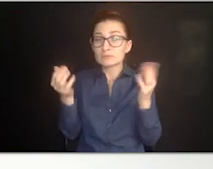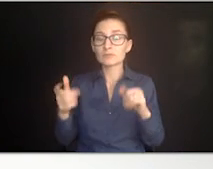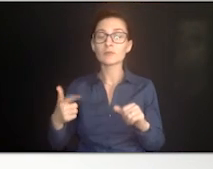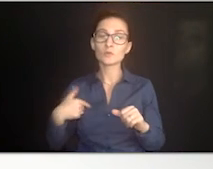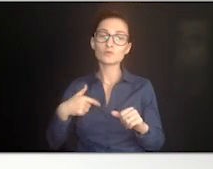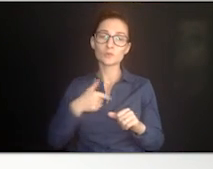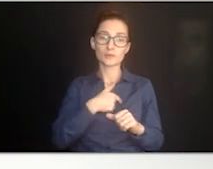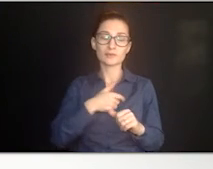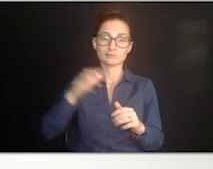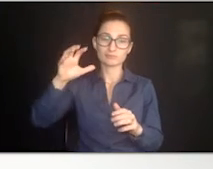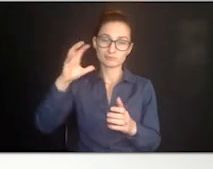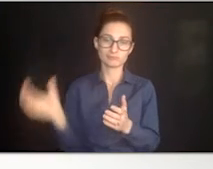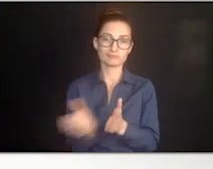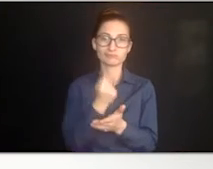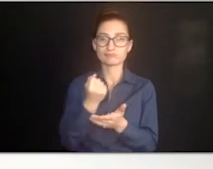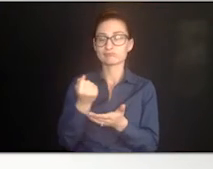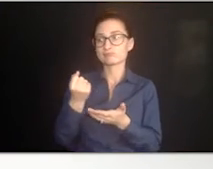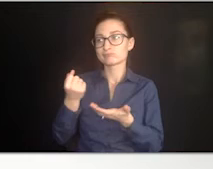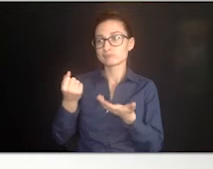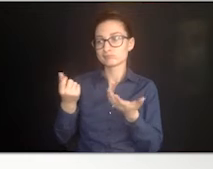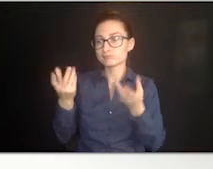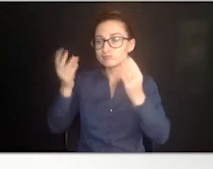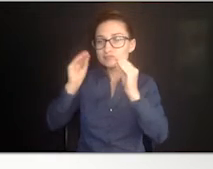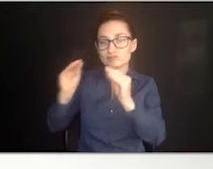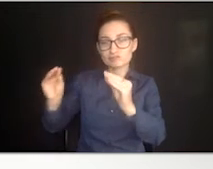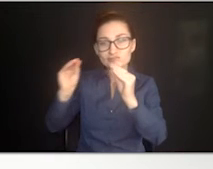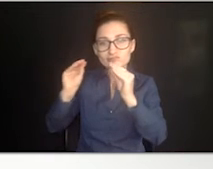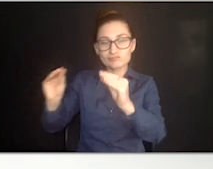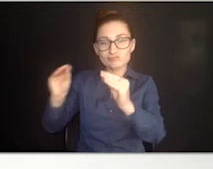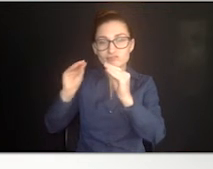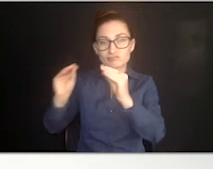take time and spend specific